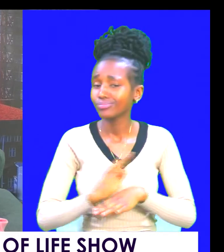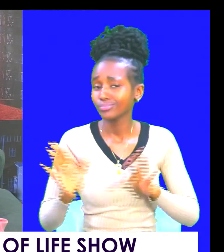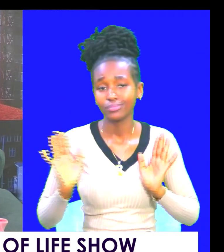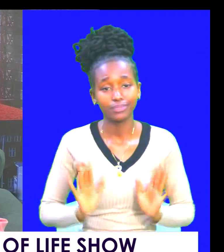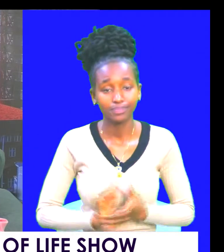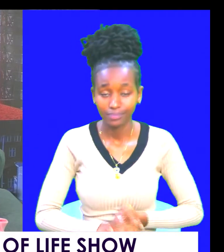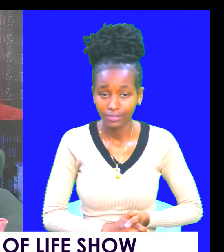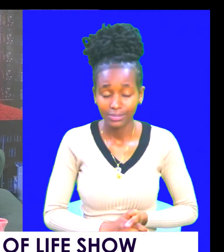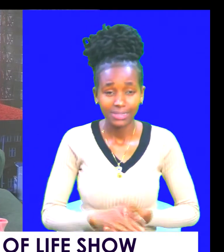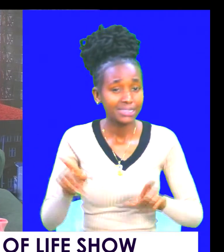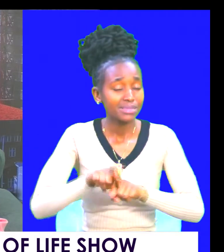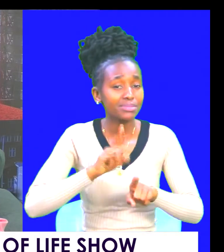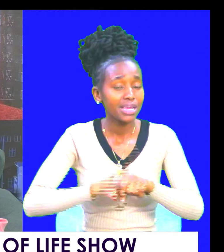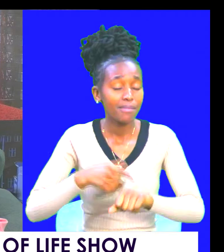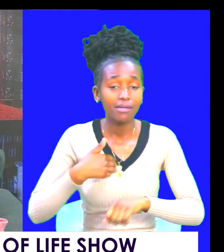or probably some,